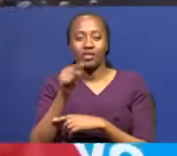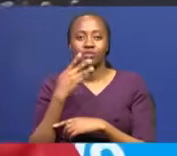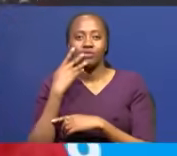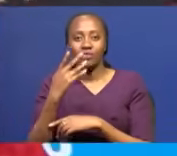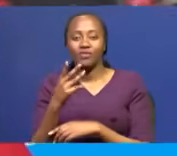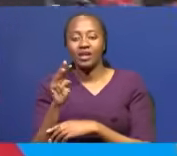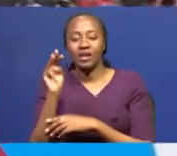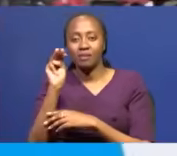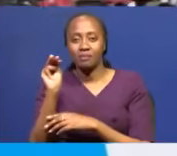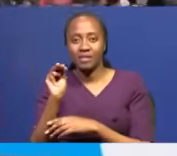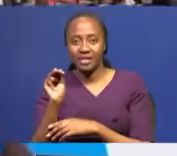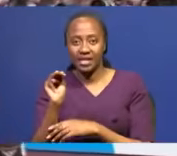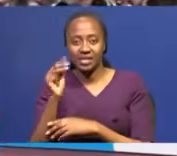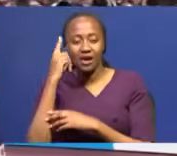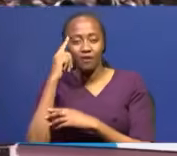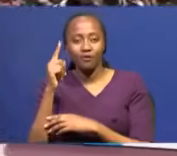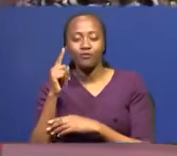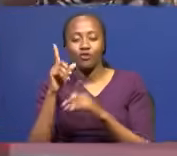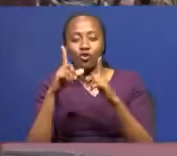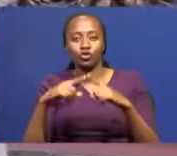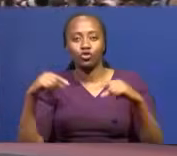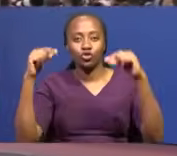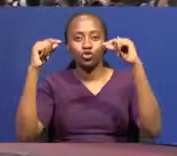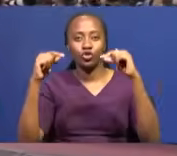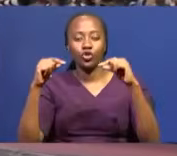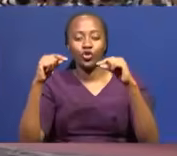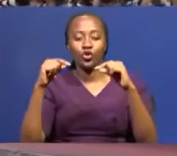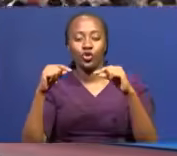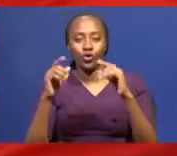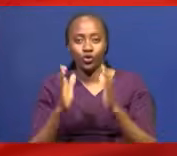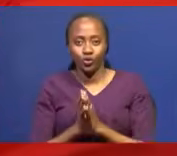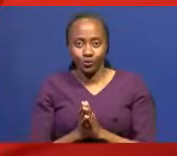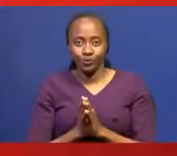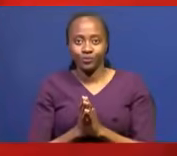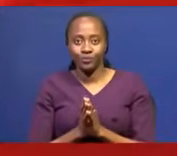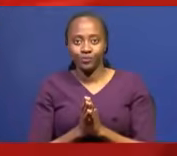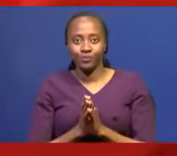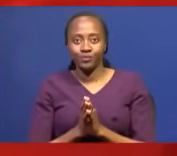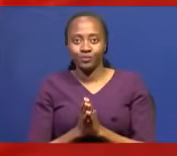the World Athletics Championships in Tokyo, Japan.